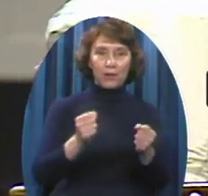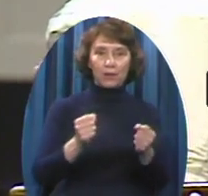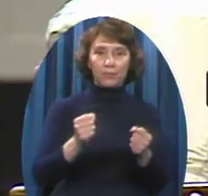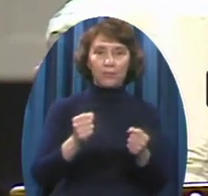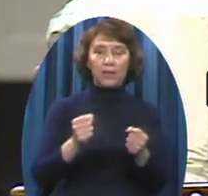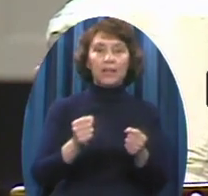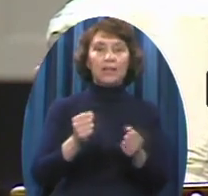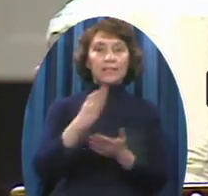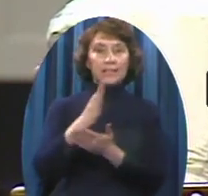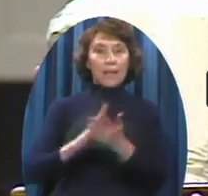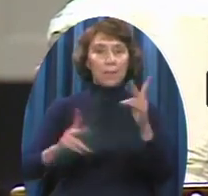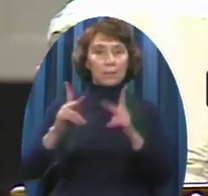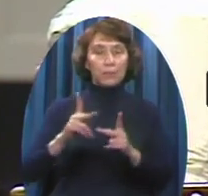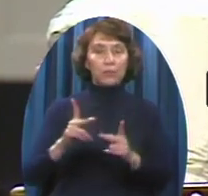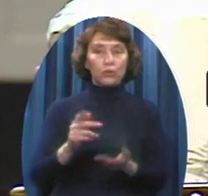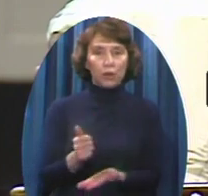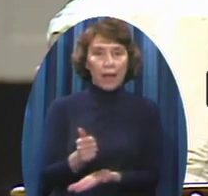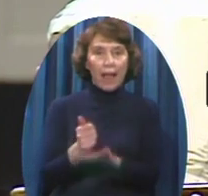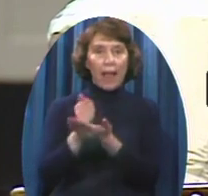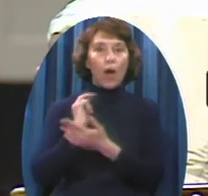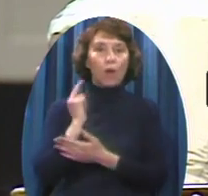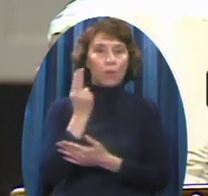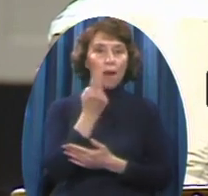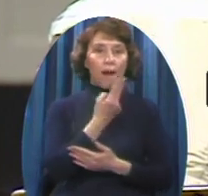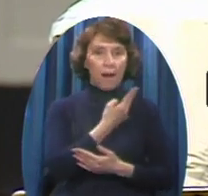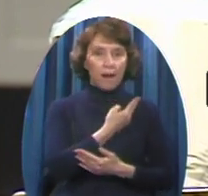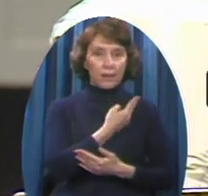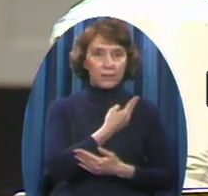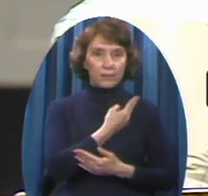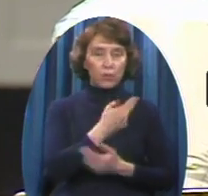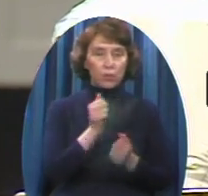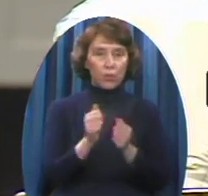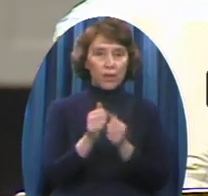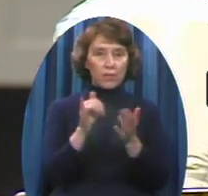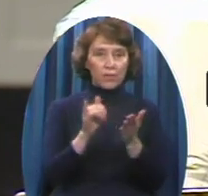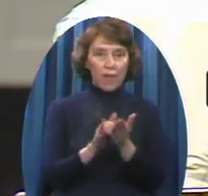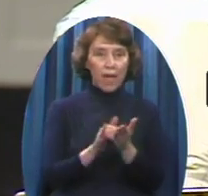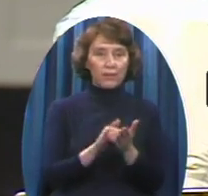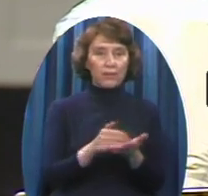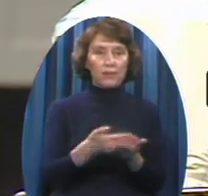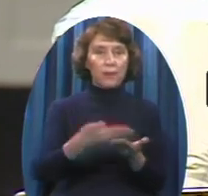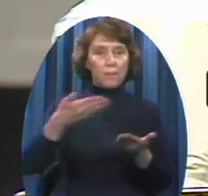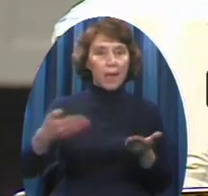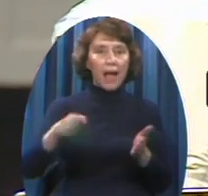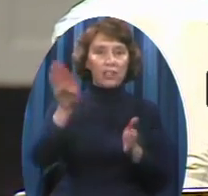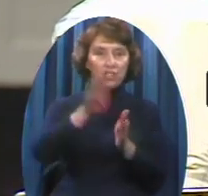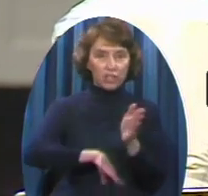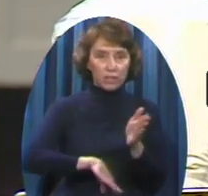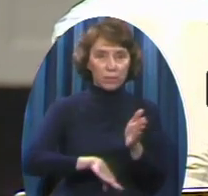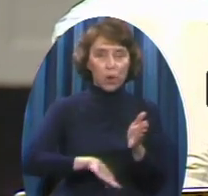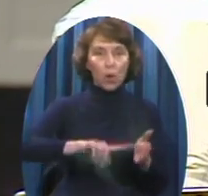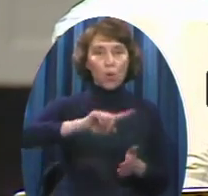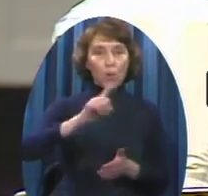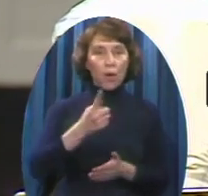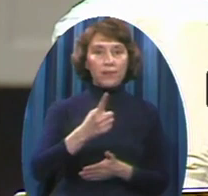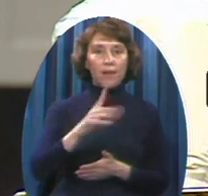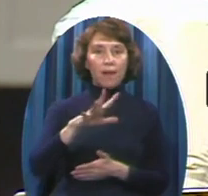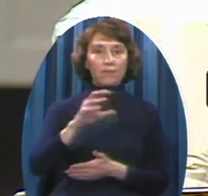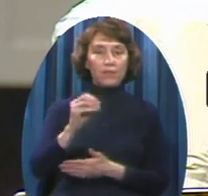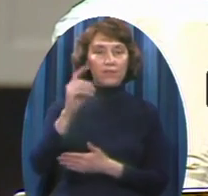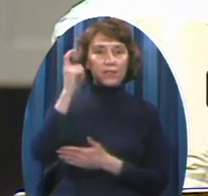either free or cheaply. The transportation is about the only cost. For $1.50, we can feed one child